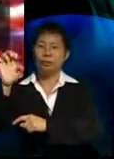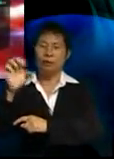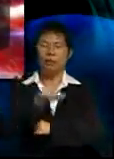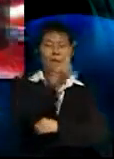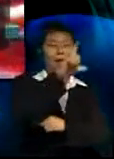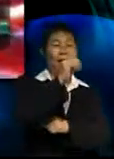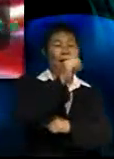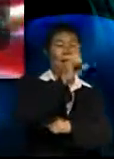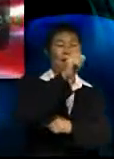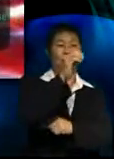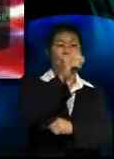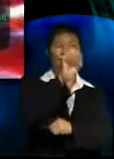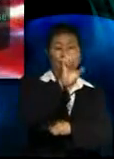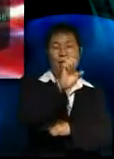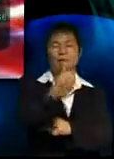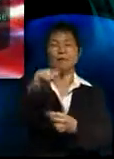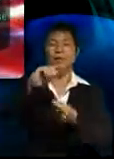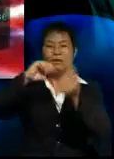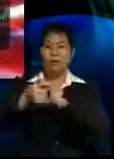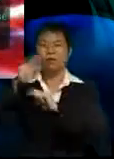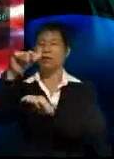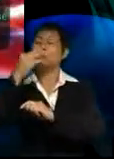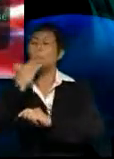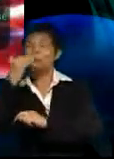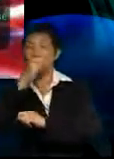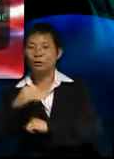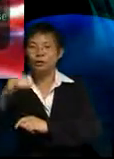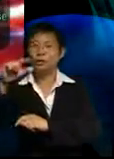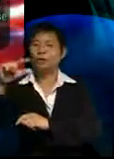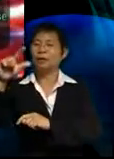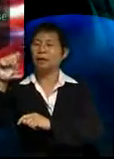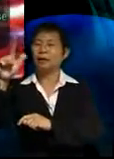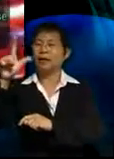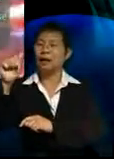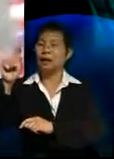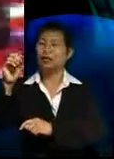Lactase reacts on lactose to form glucose and galactose.